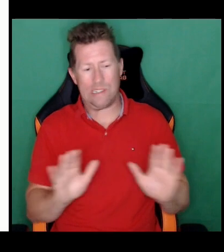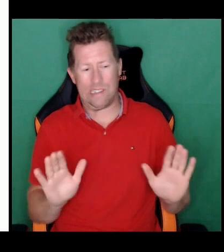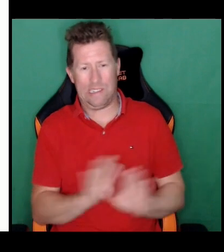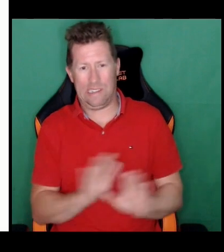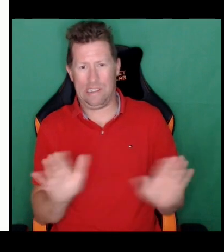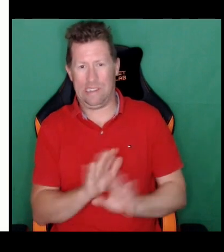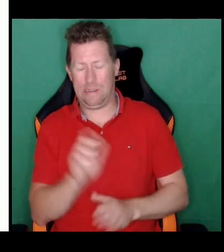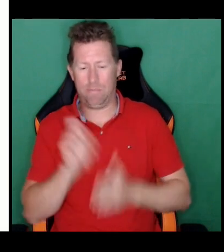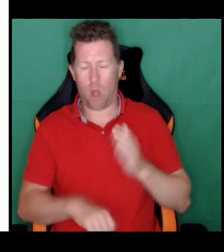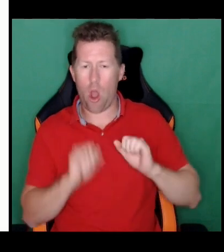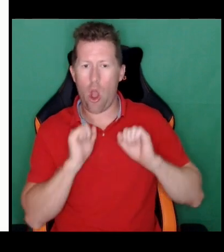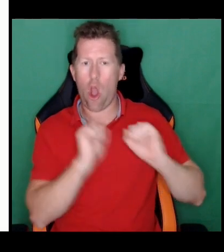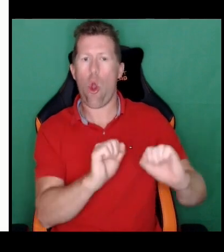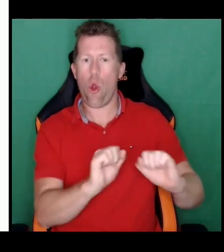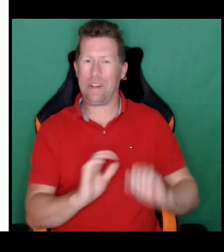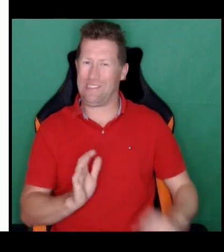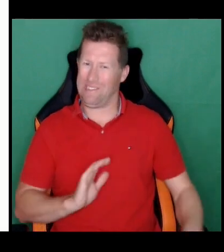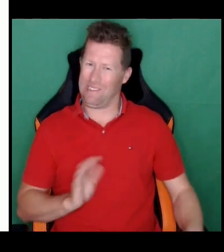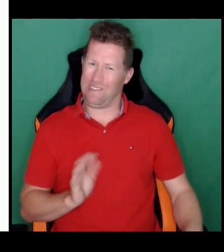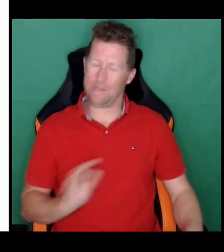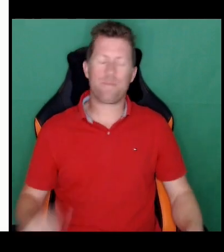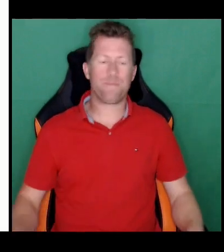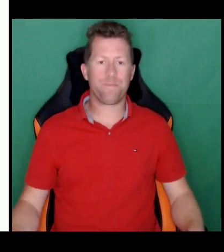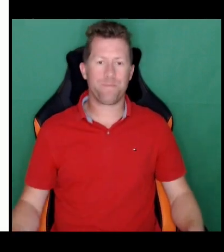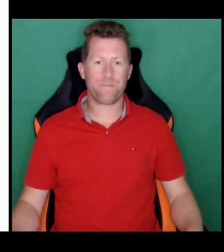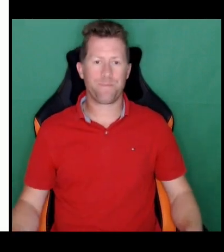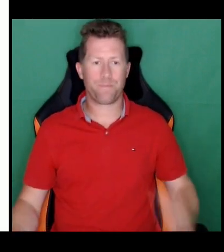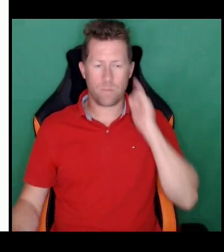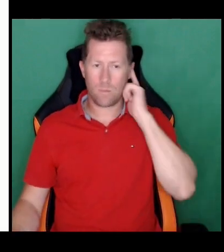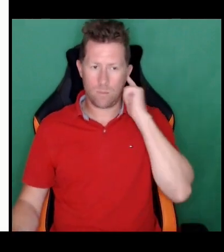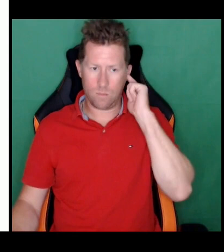own vape and from buying vapes.